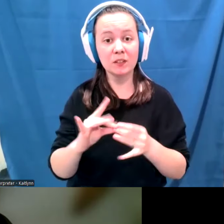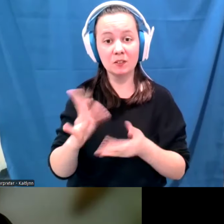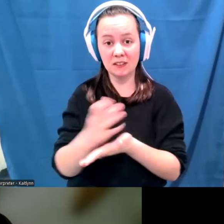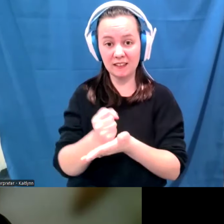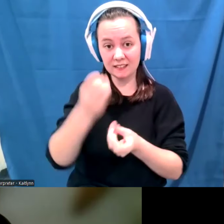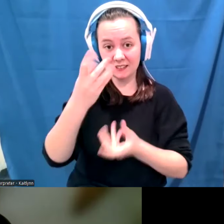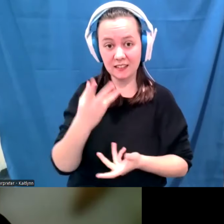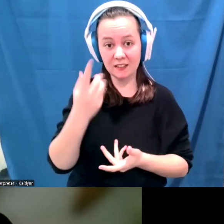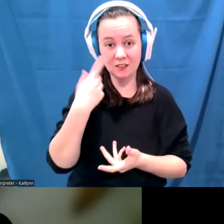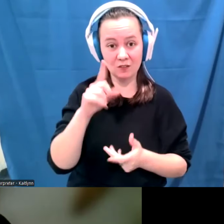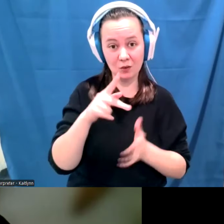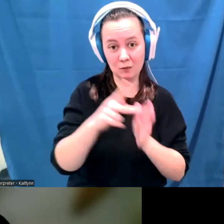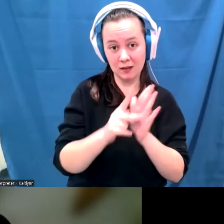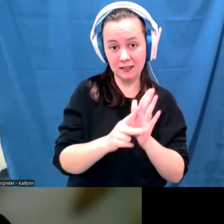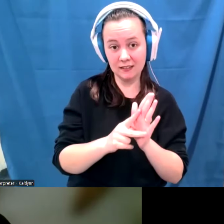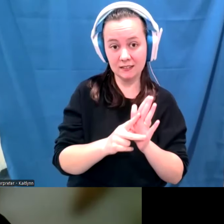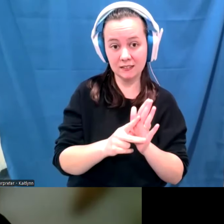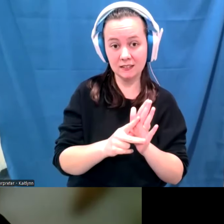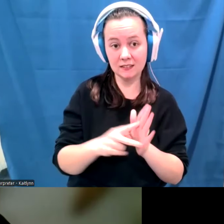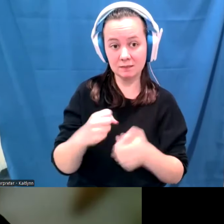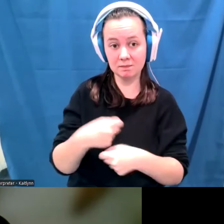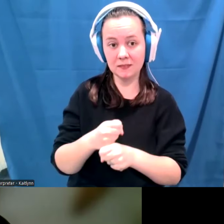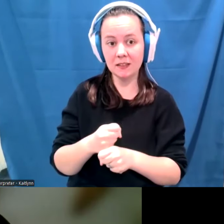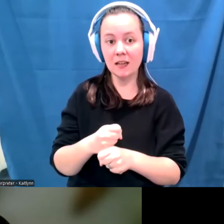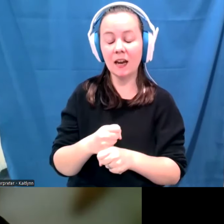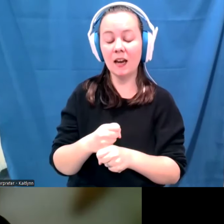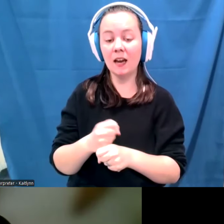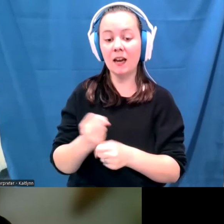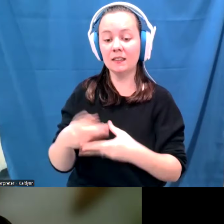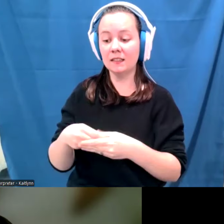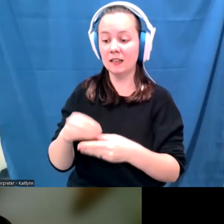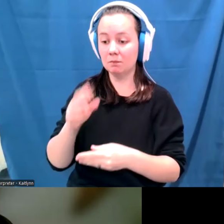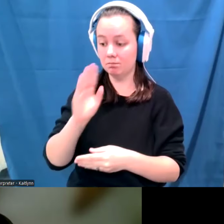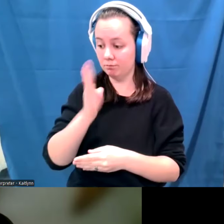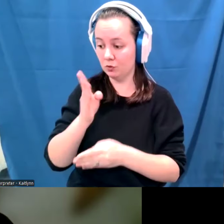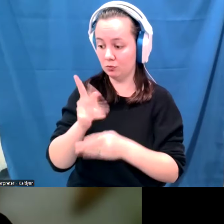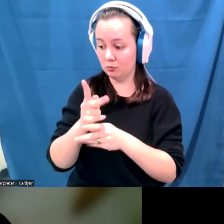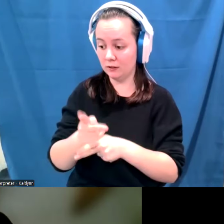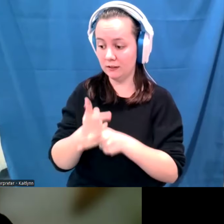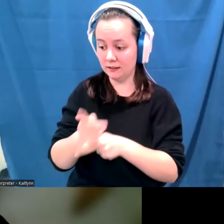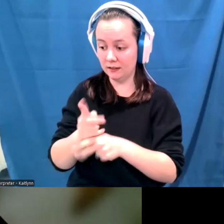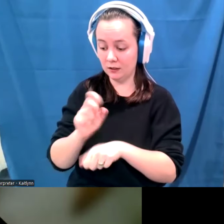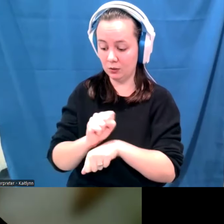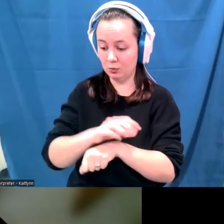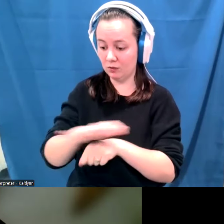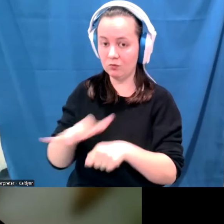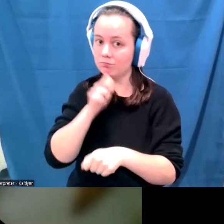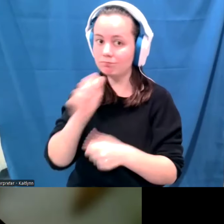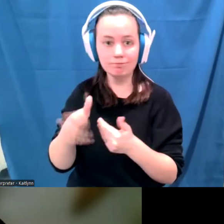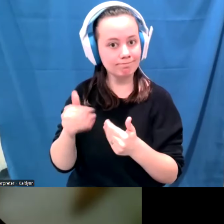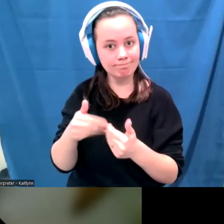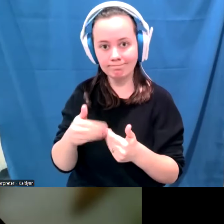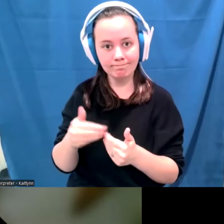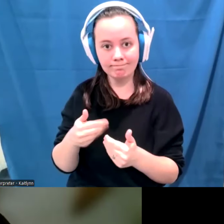for policymaking around the direct care workforce is not an easy task. This field that